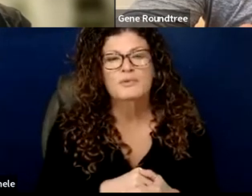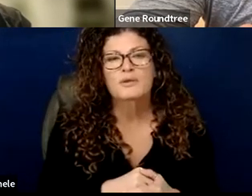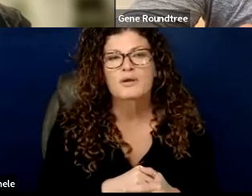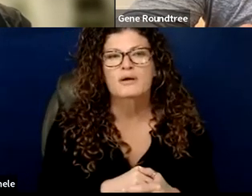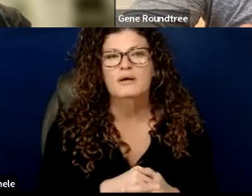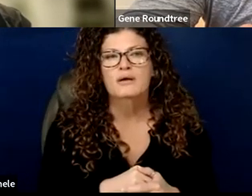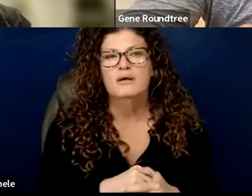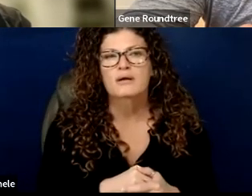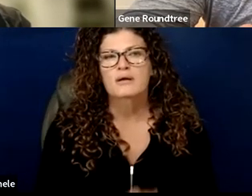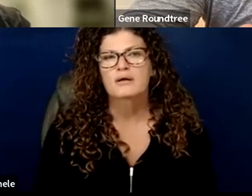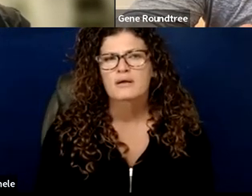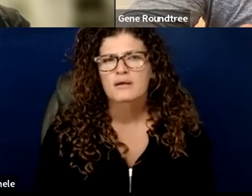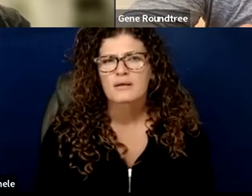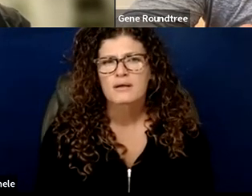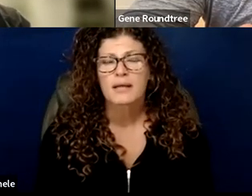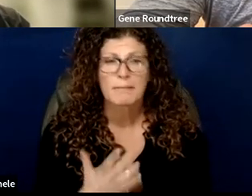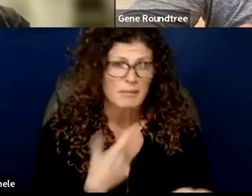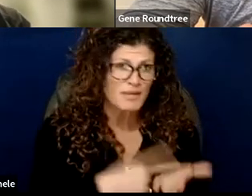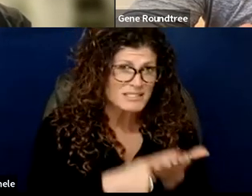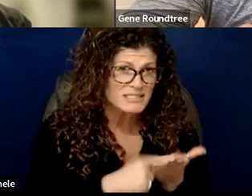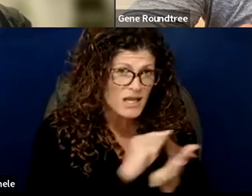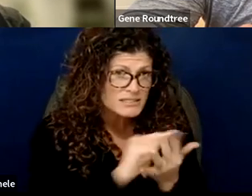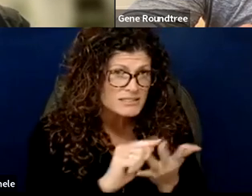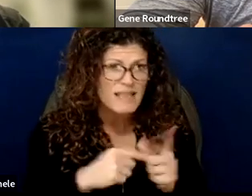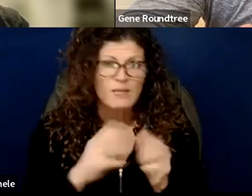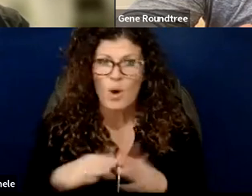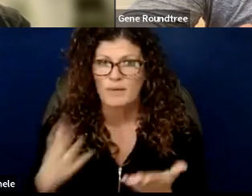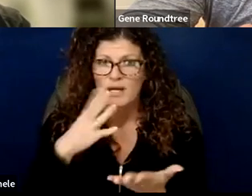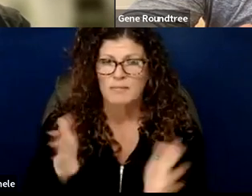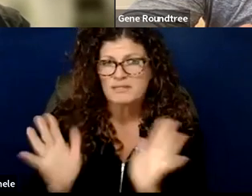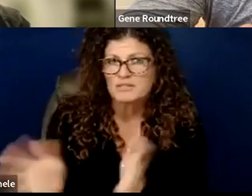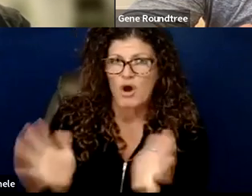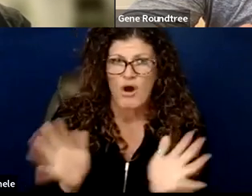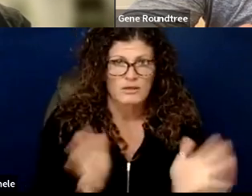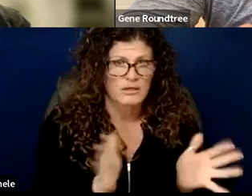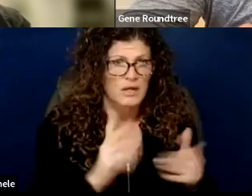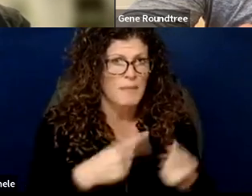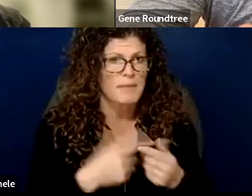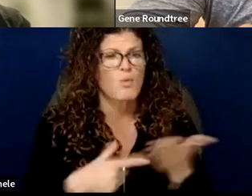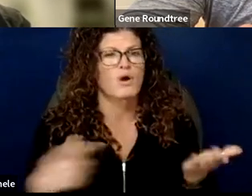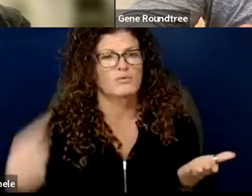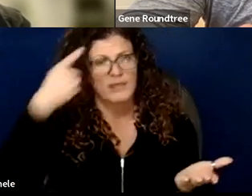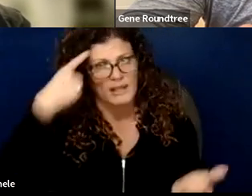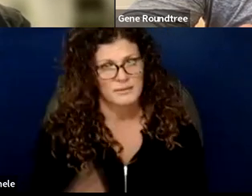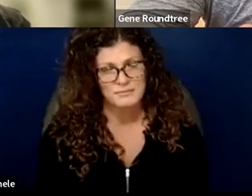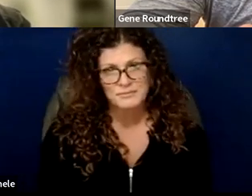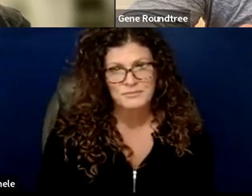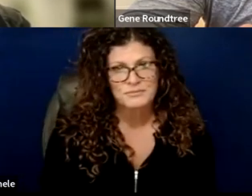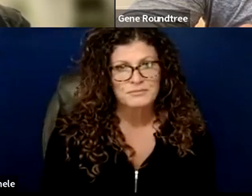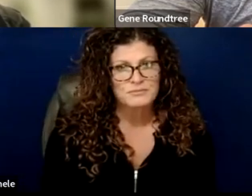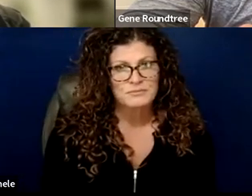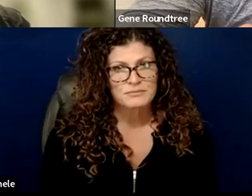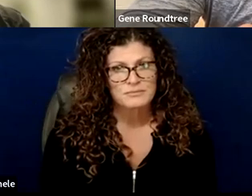of those and then open it up and chat about what you've observed. So